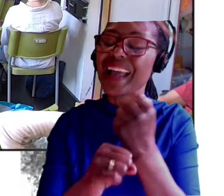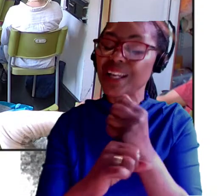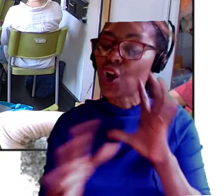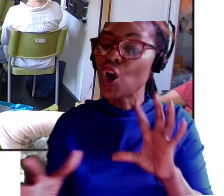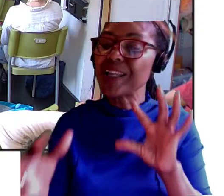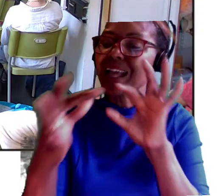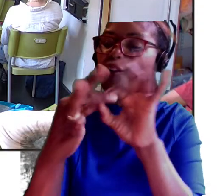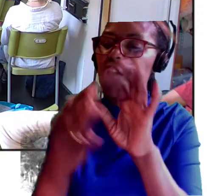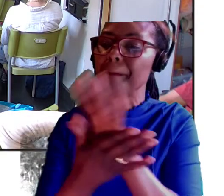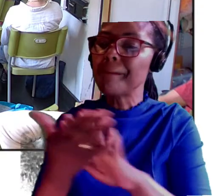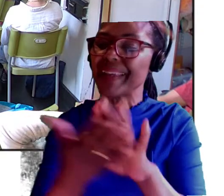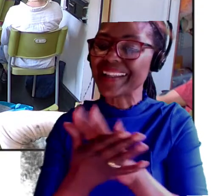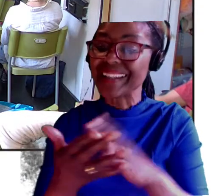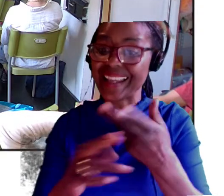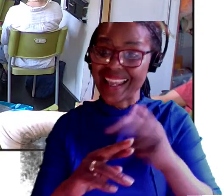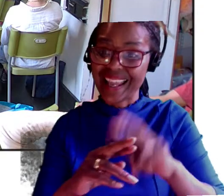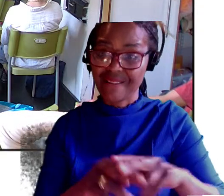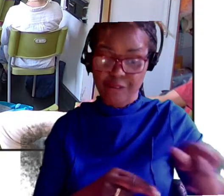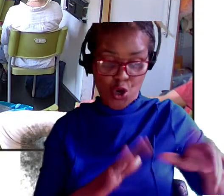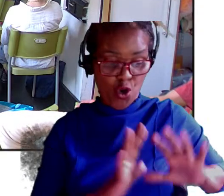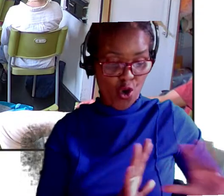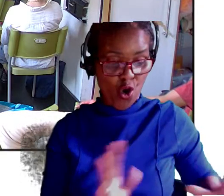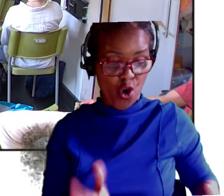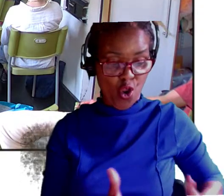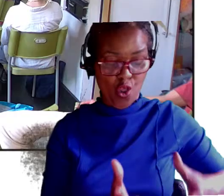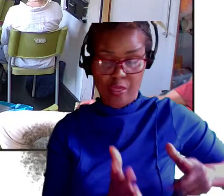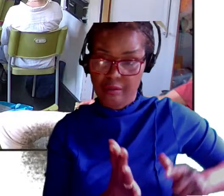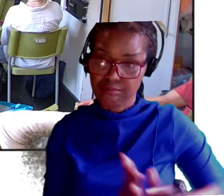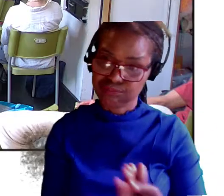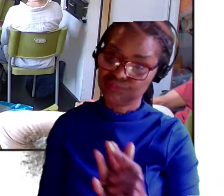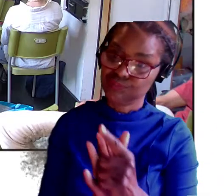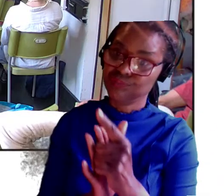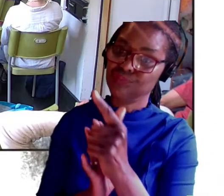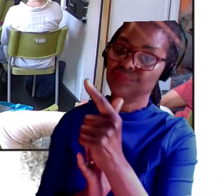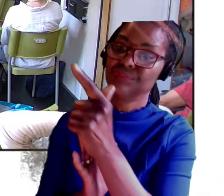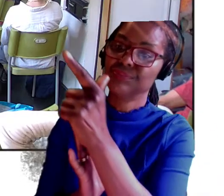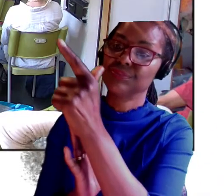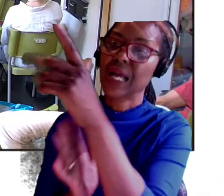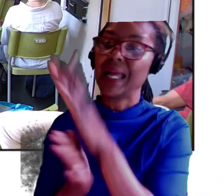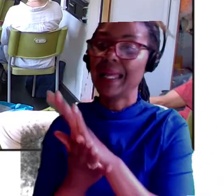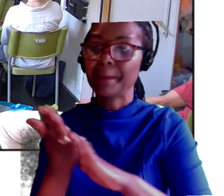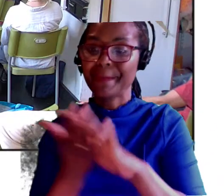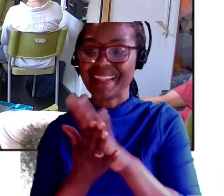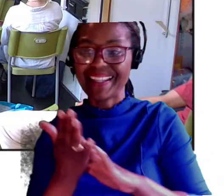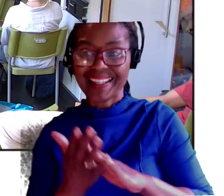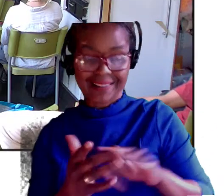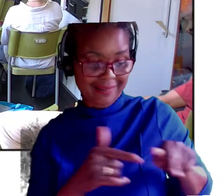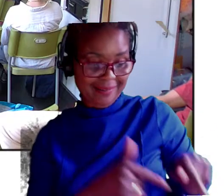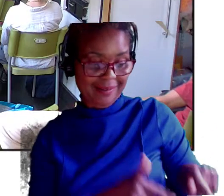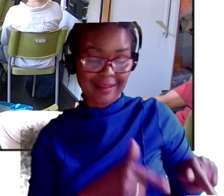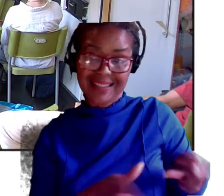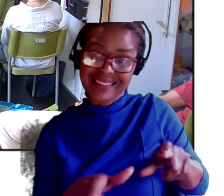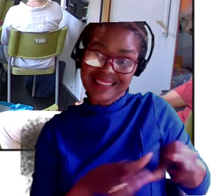Earth, if we have to, or if we have to find other places, it might make that a little bit more bearable for those that have to